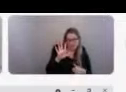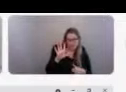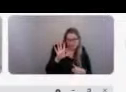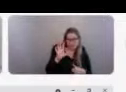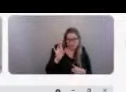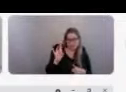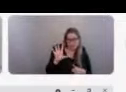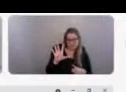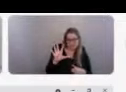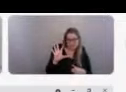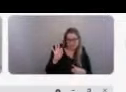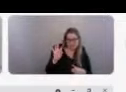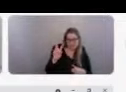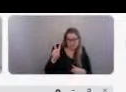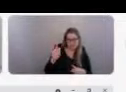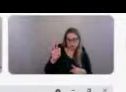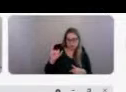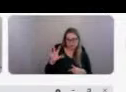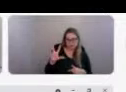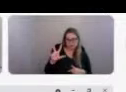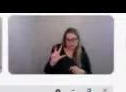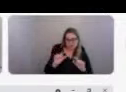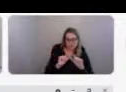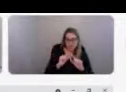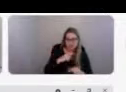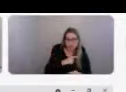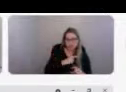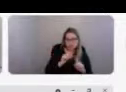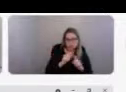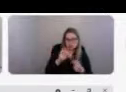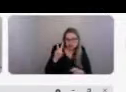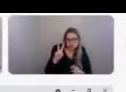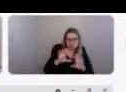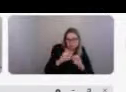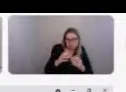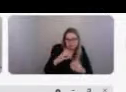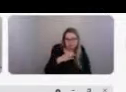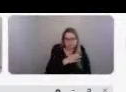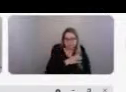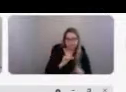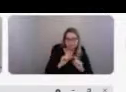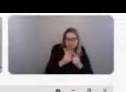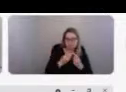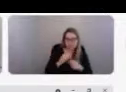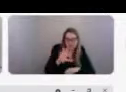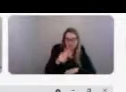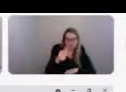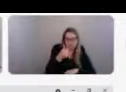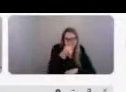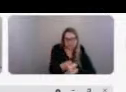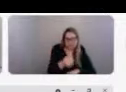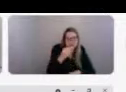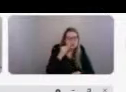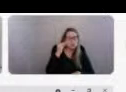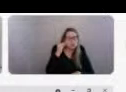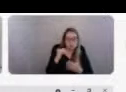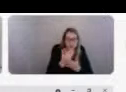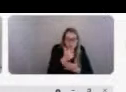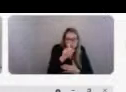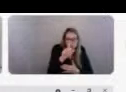into three different legislative districts and two different congressional districts this map places my home into the new